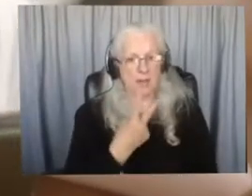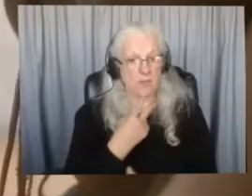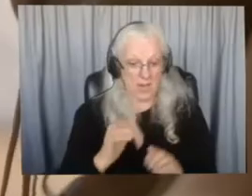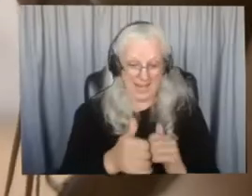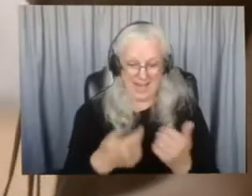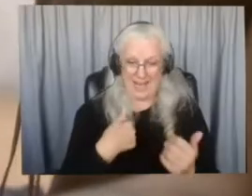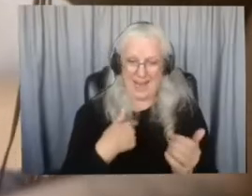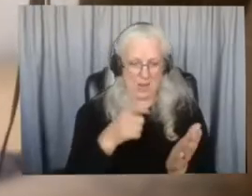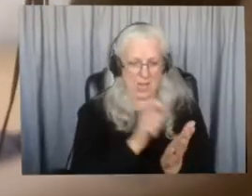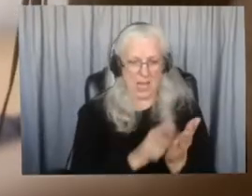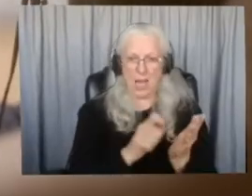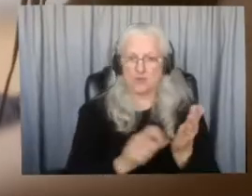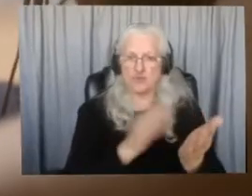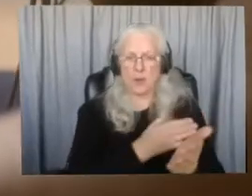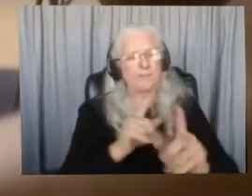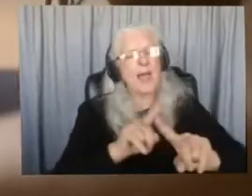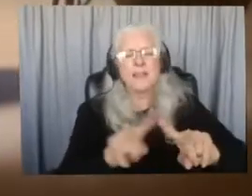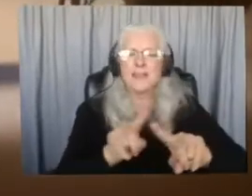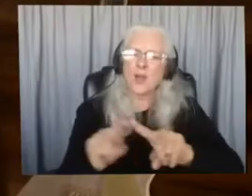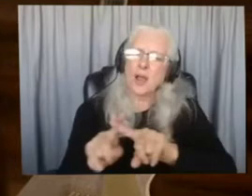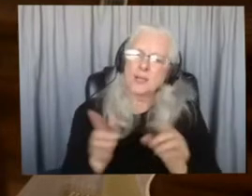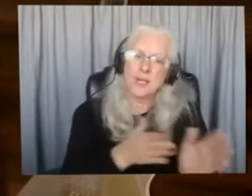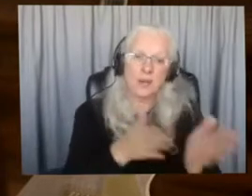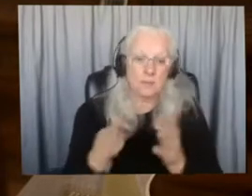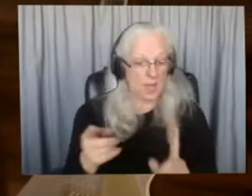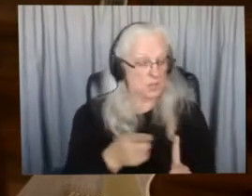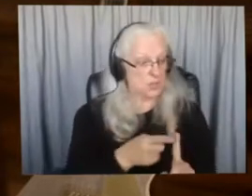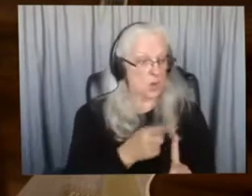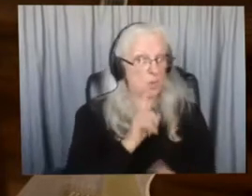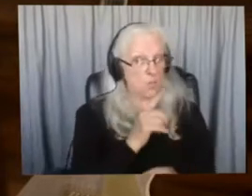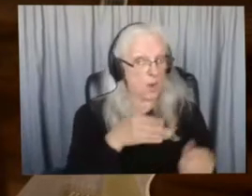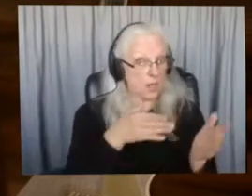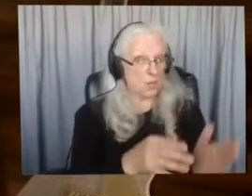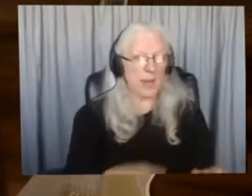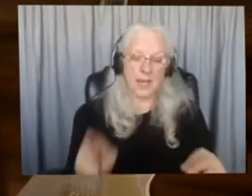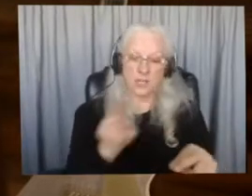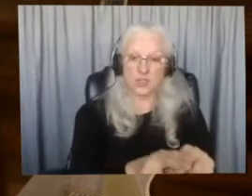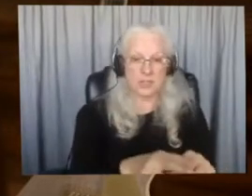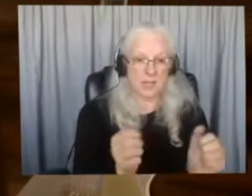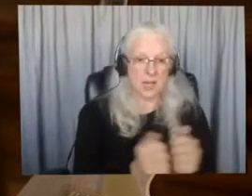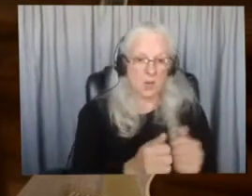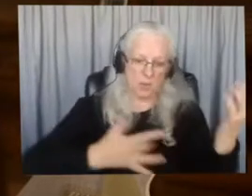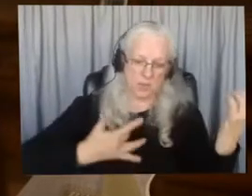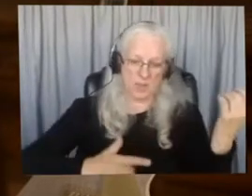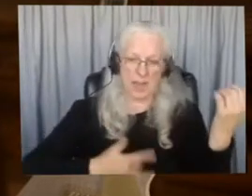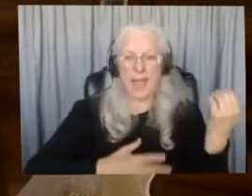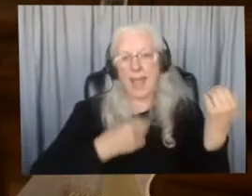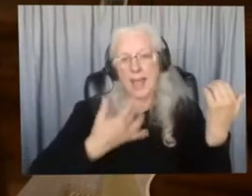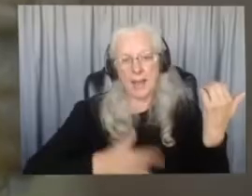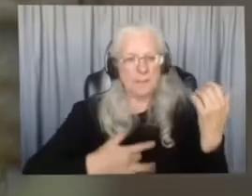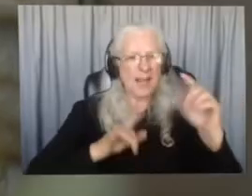different ways. So a big one that I love doing is just sitting down with my instrument and playing different chord progressions